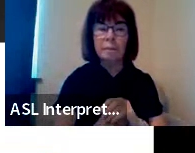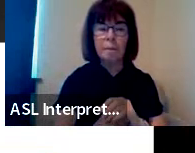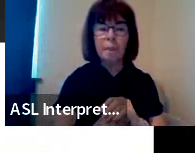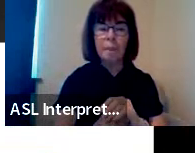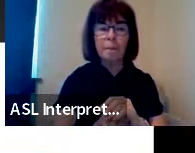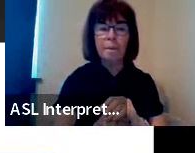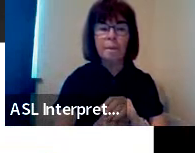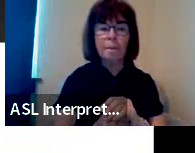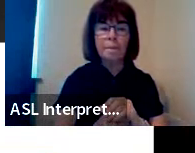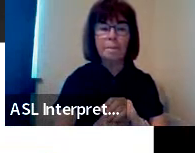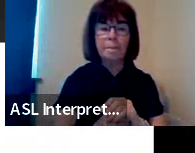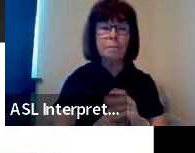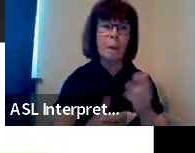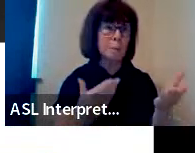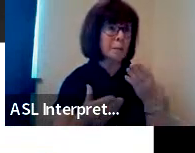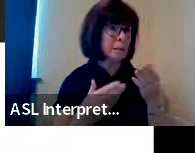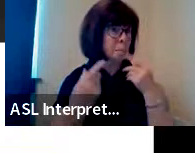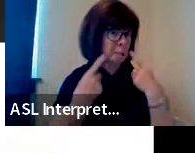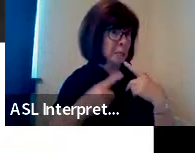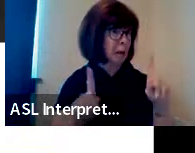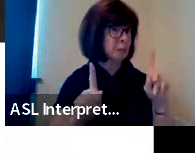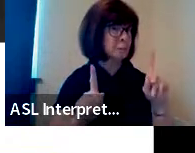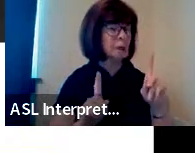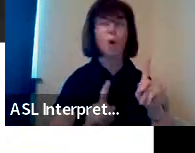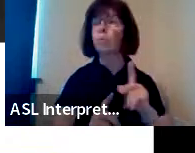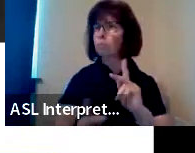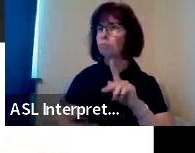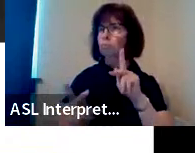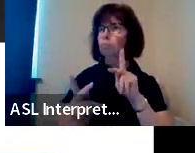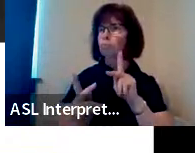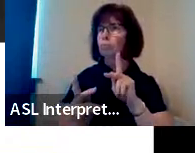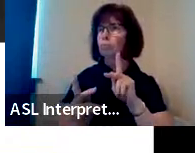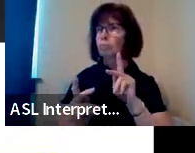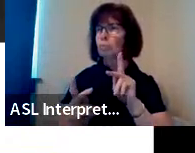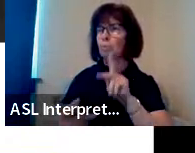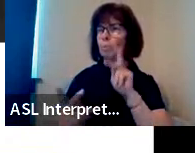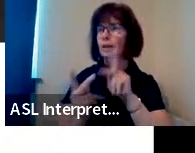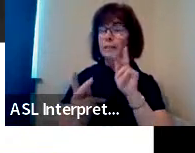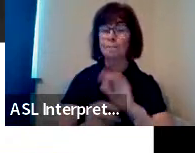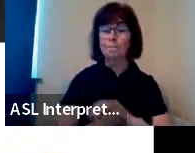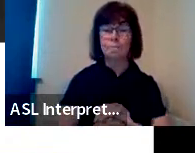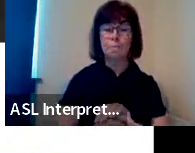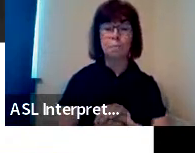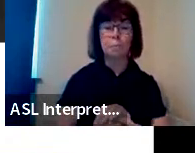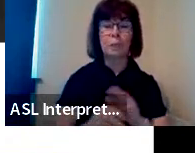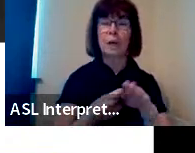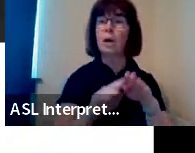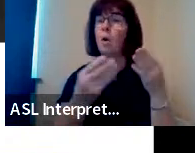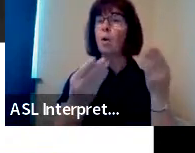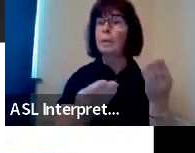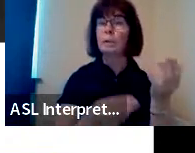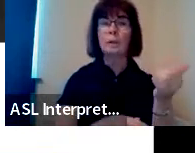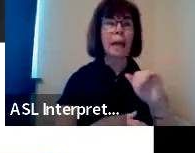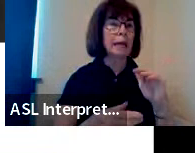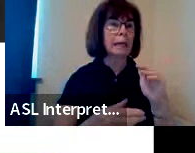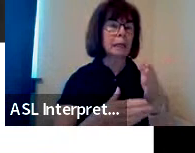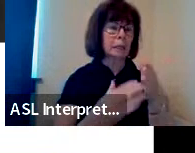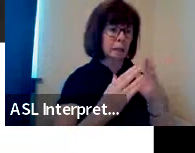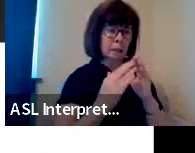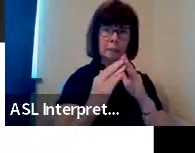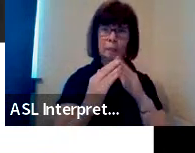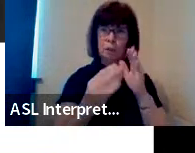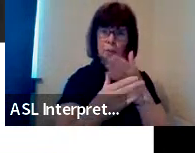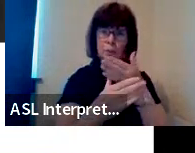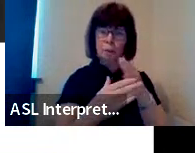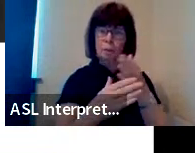announcements that people would like to make. Perfect. So the floor is open to any community partner who would like to share